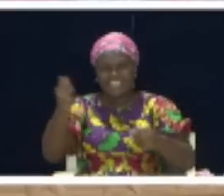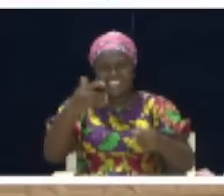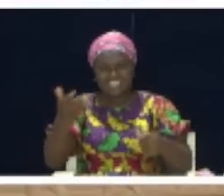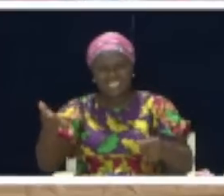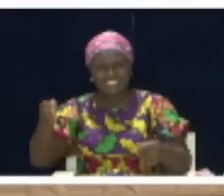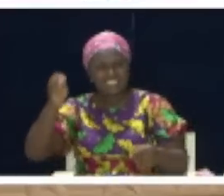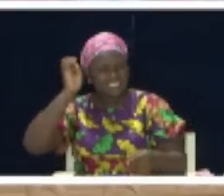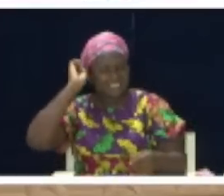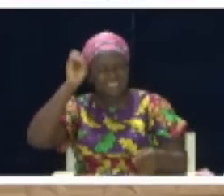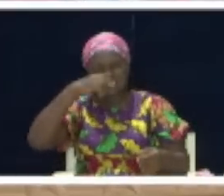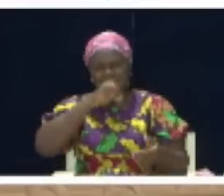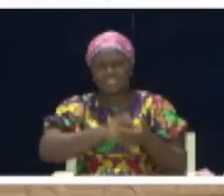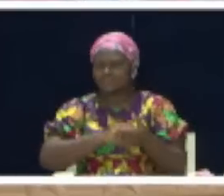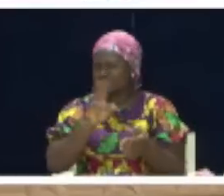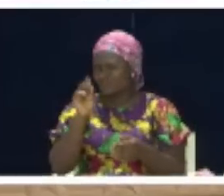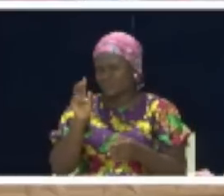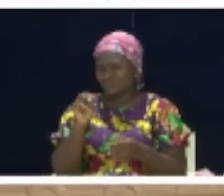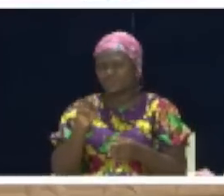home.